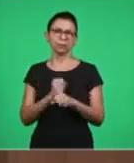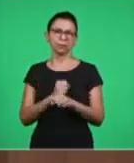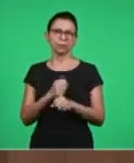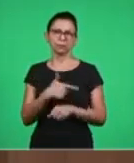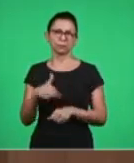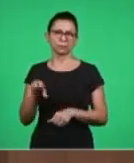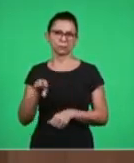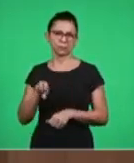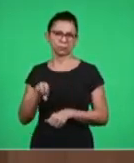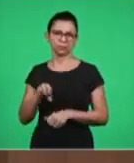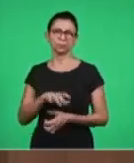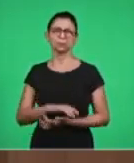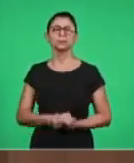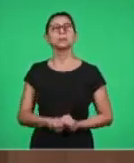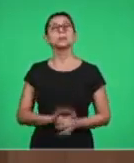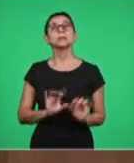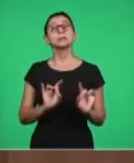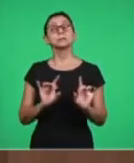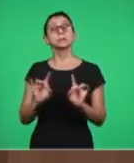its end, especially